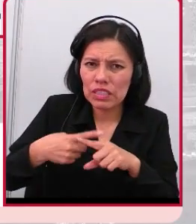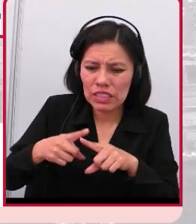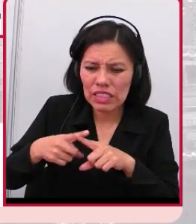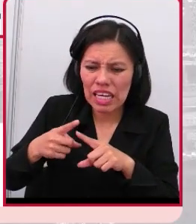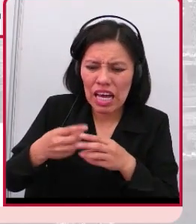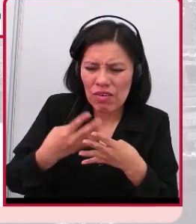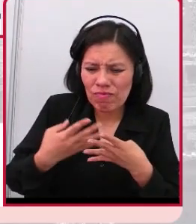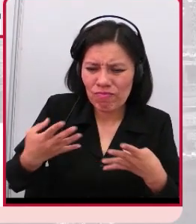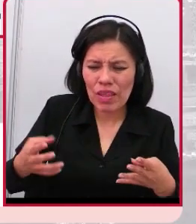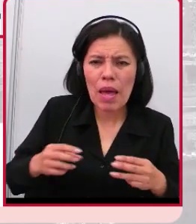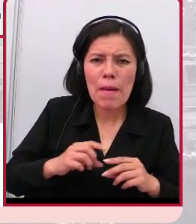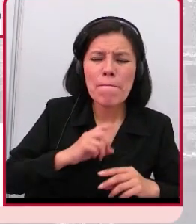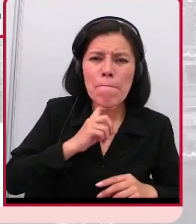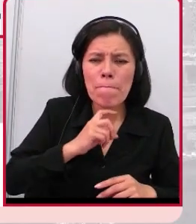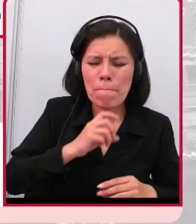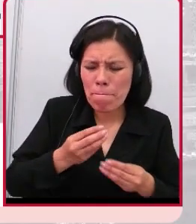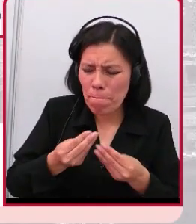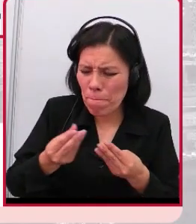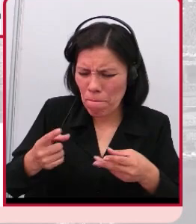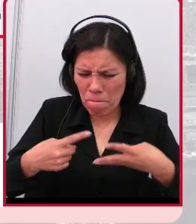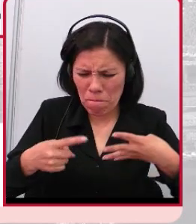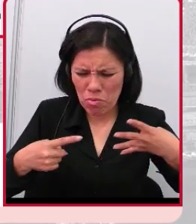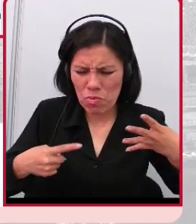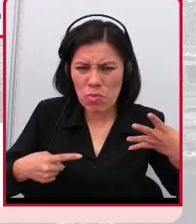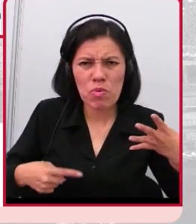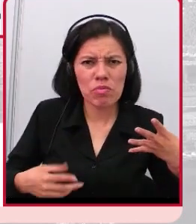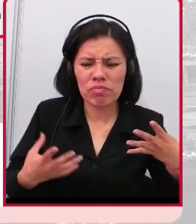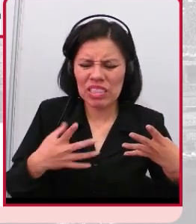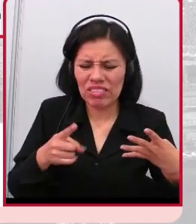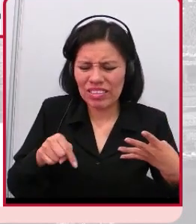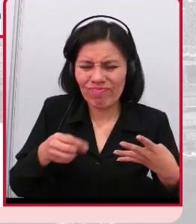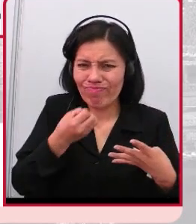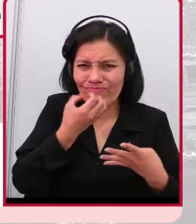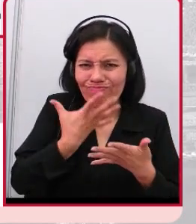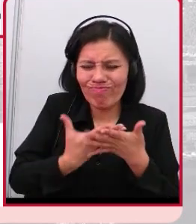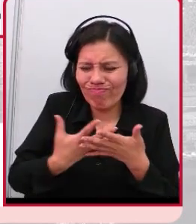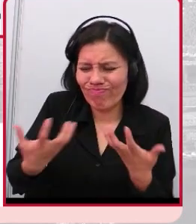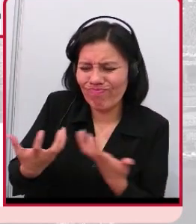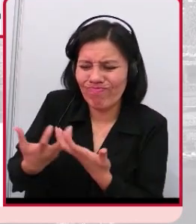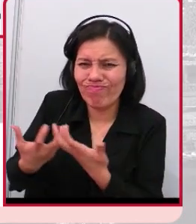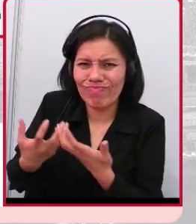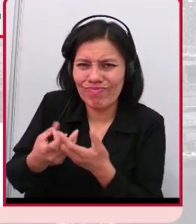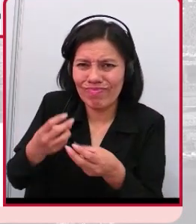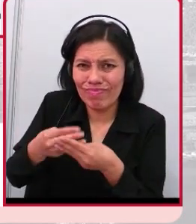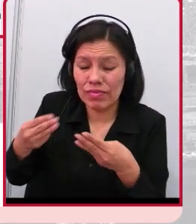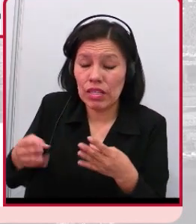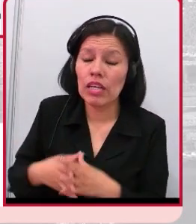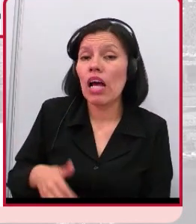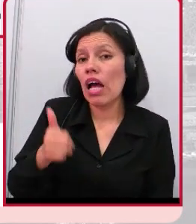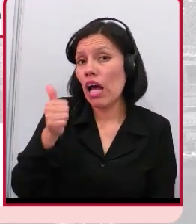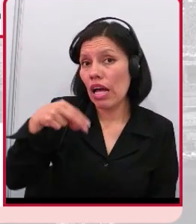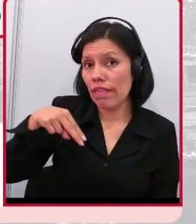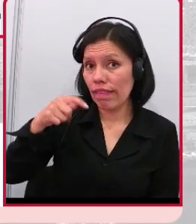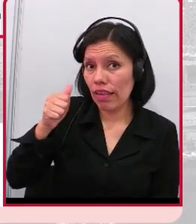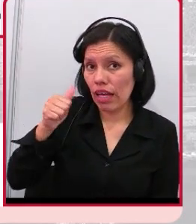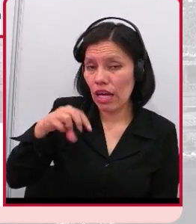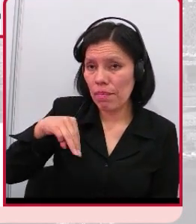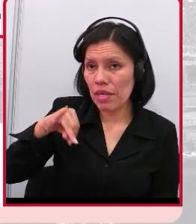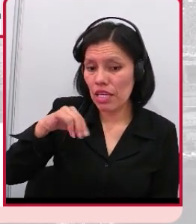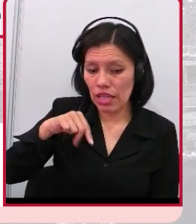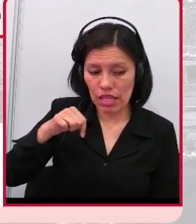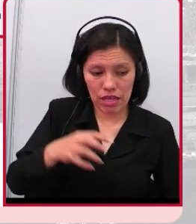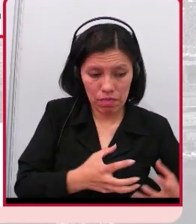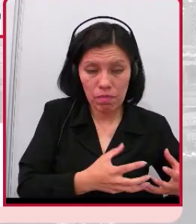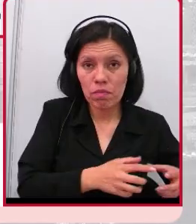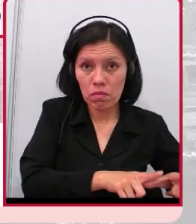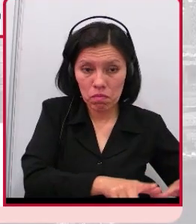different concurrences of mineral species that are not that positive for mineral concentration. At